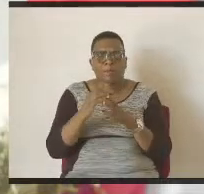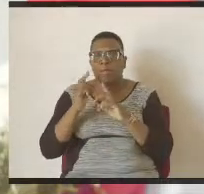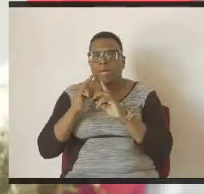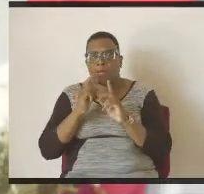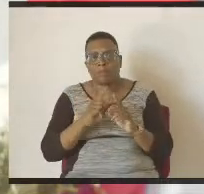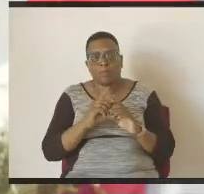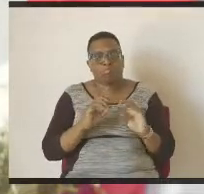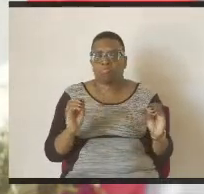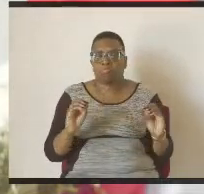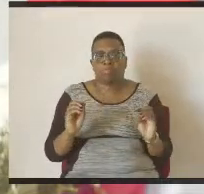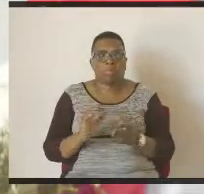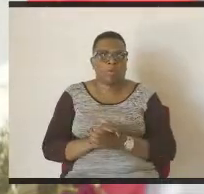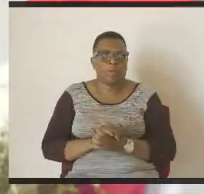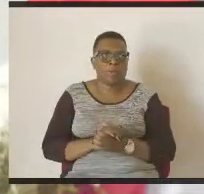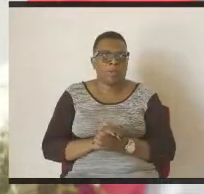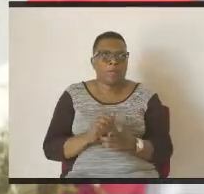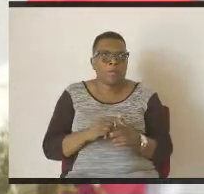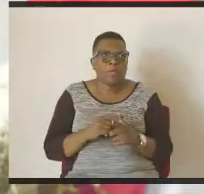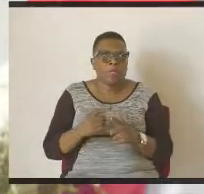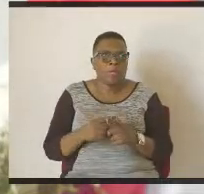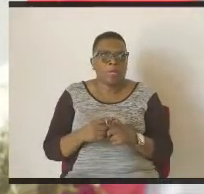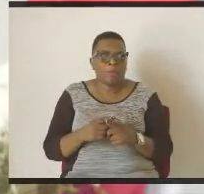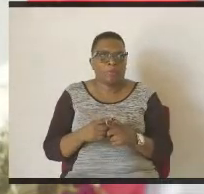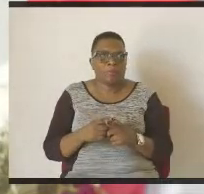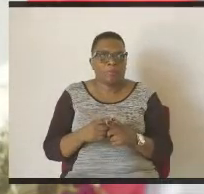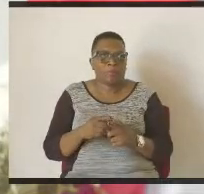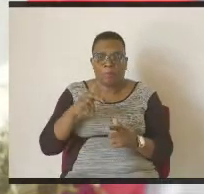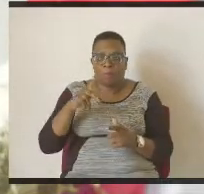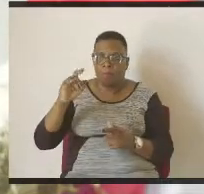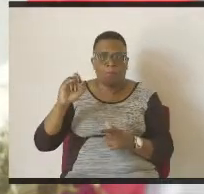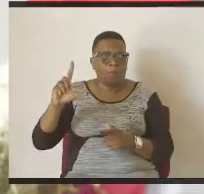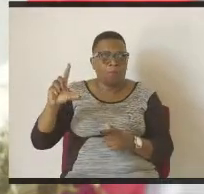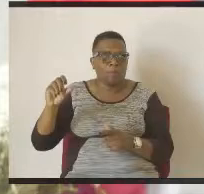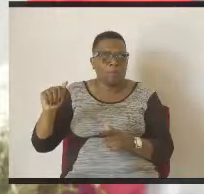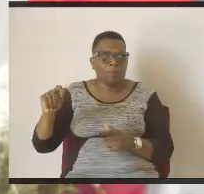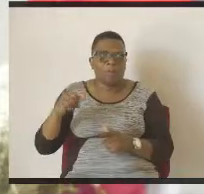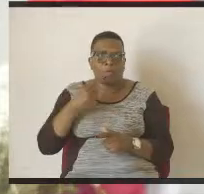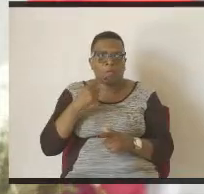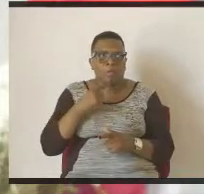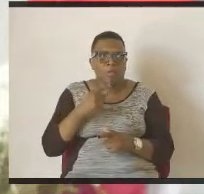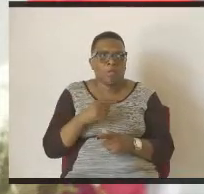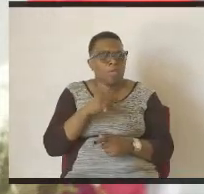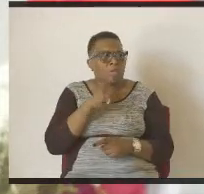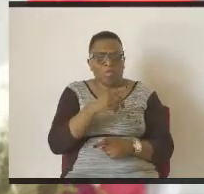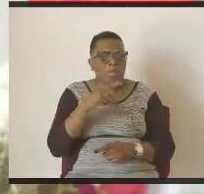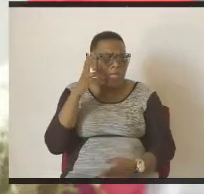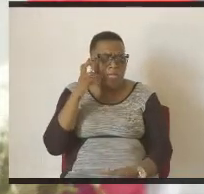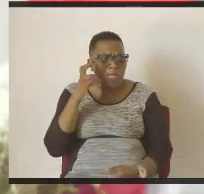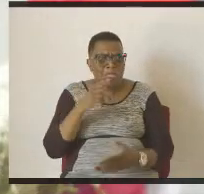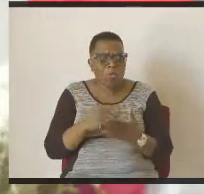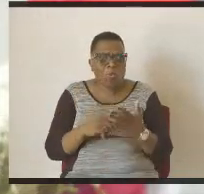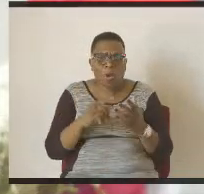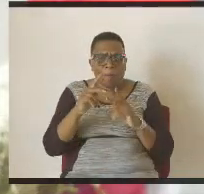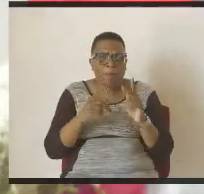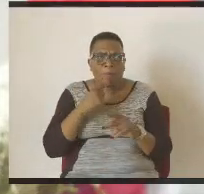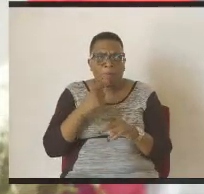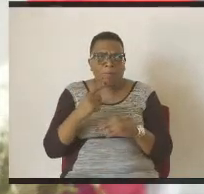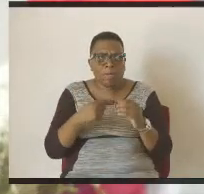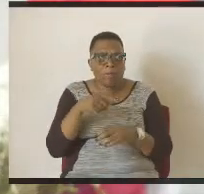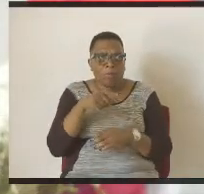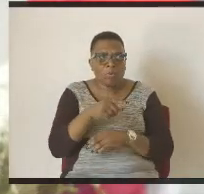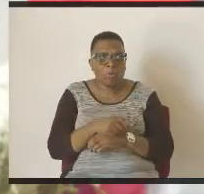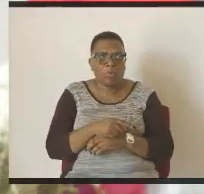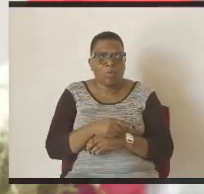nothing. Then Pilate said to him, do you not hear how many things they testify against you? But